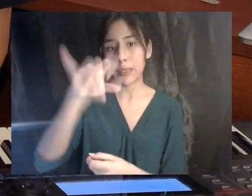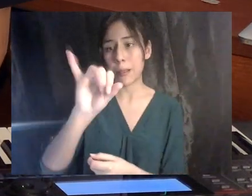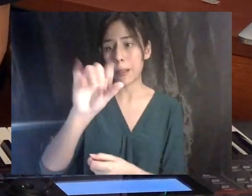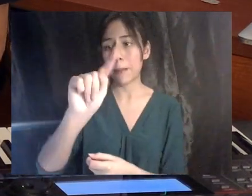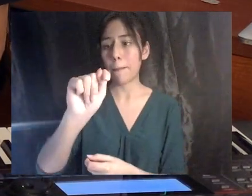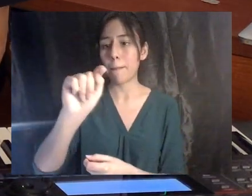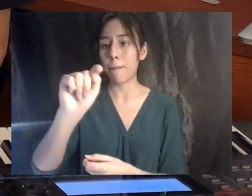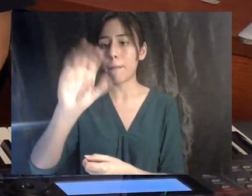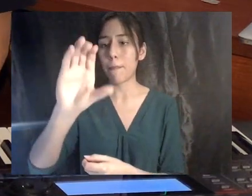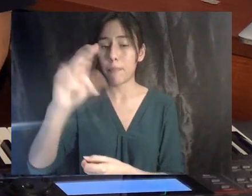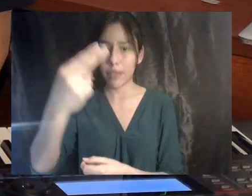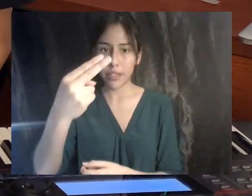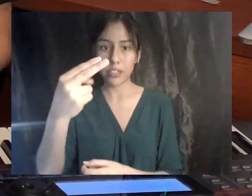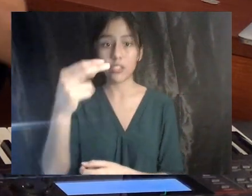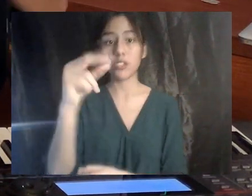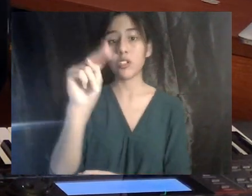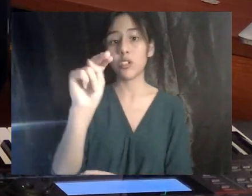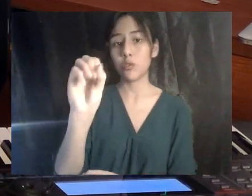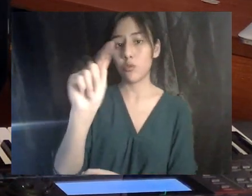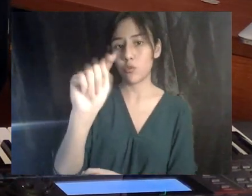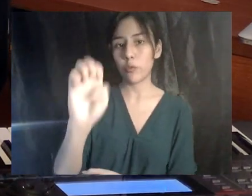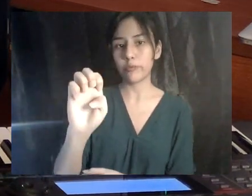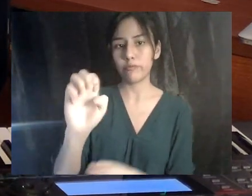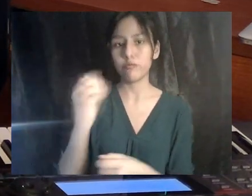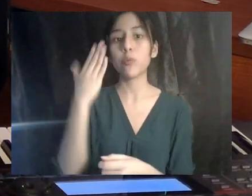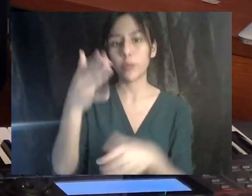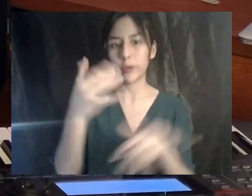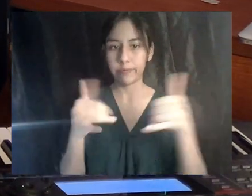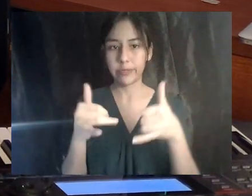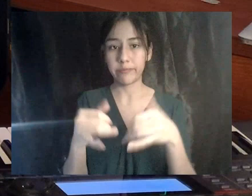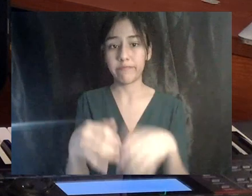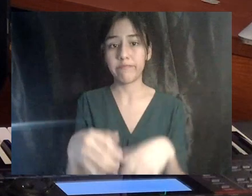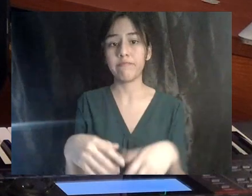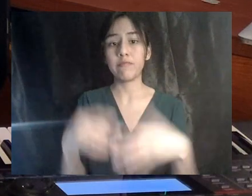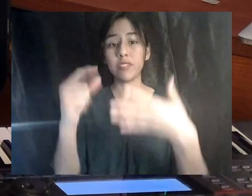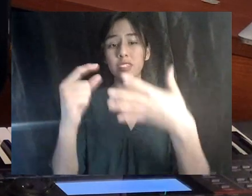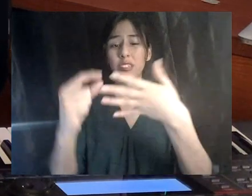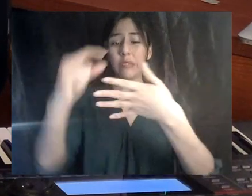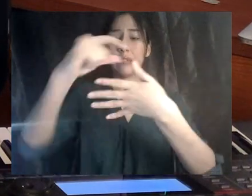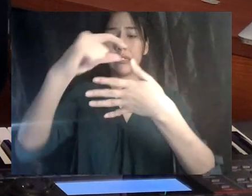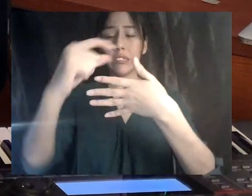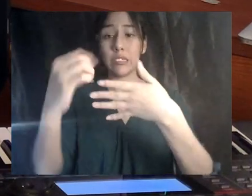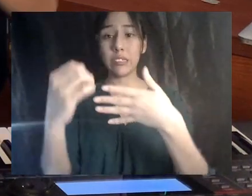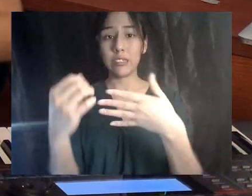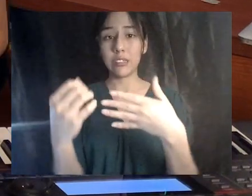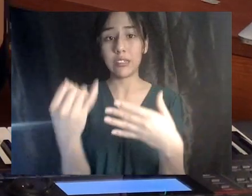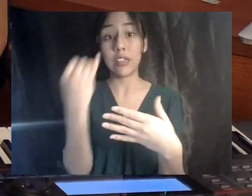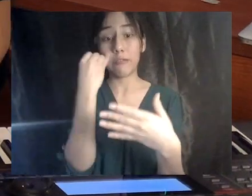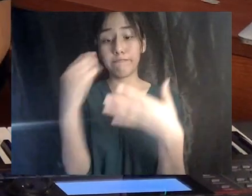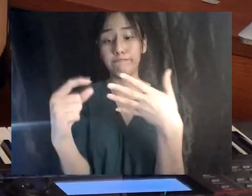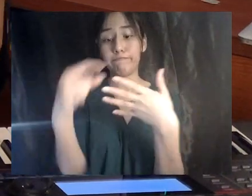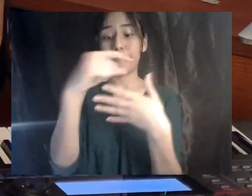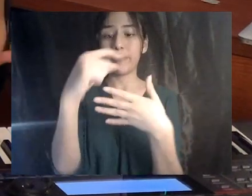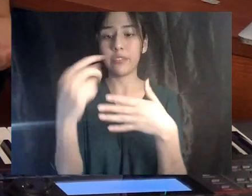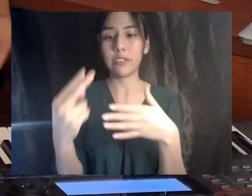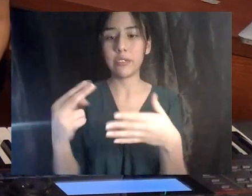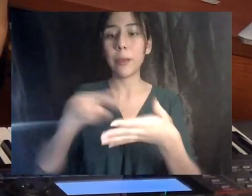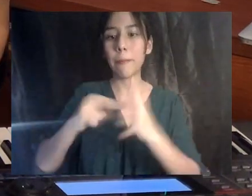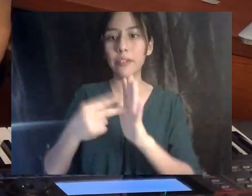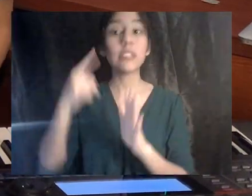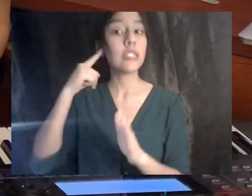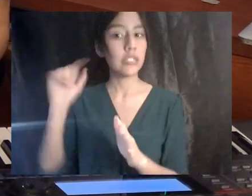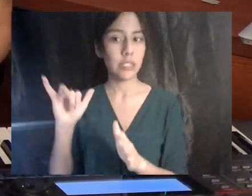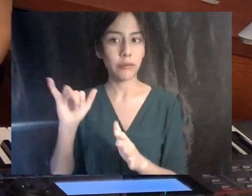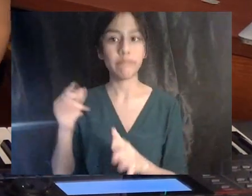playing on our instrument. So the higher up your note is written on your staff, the higher the note will be. So for